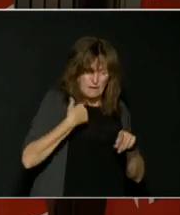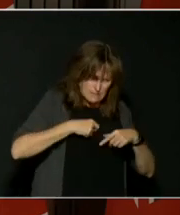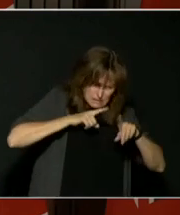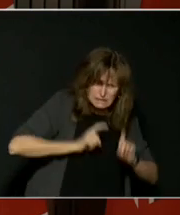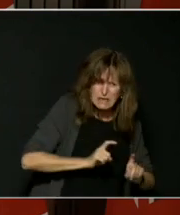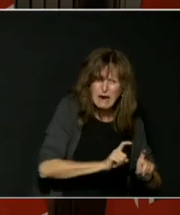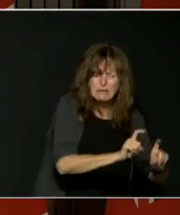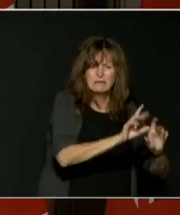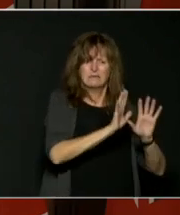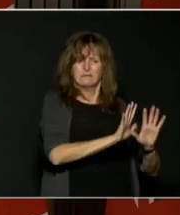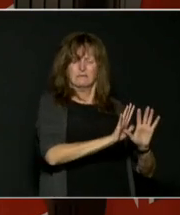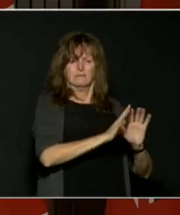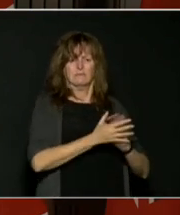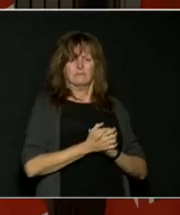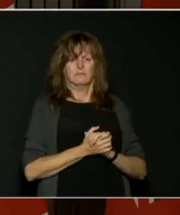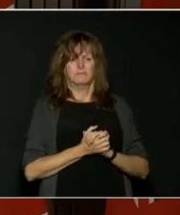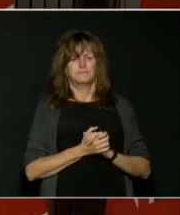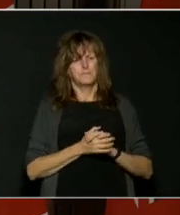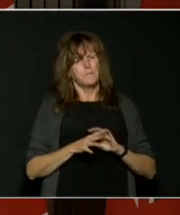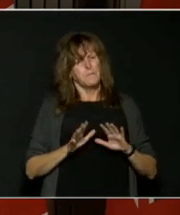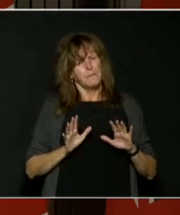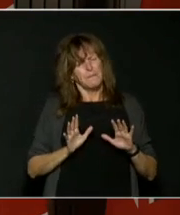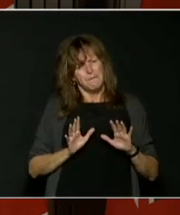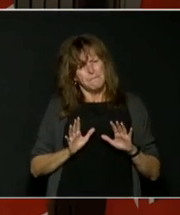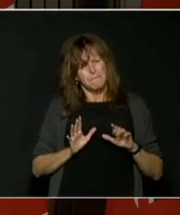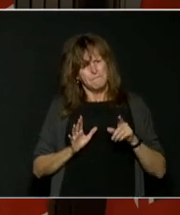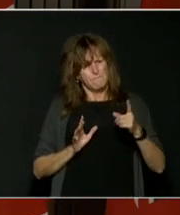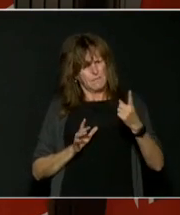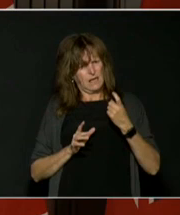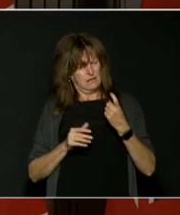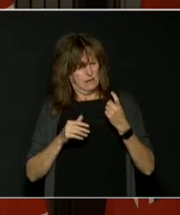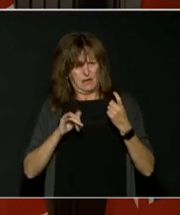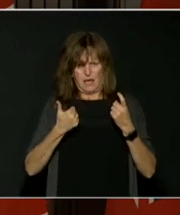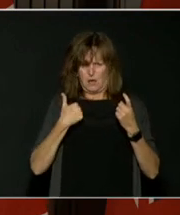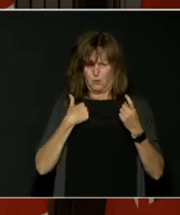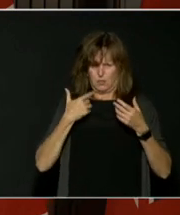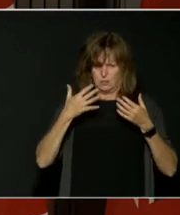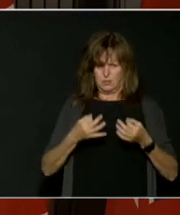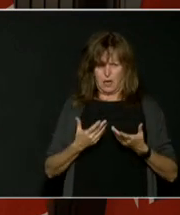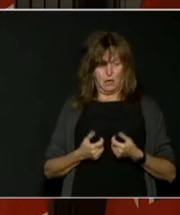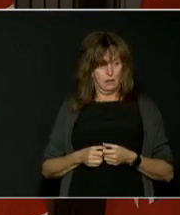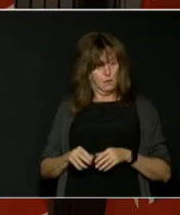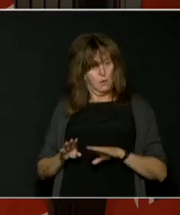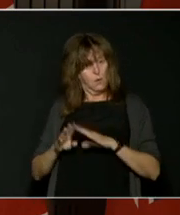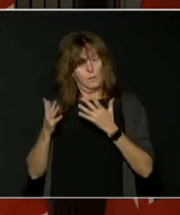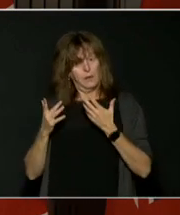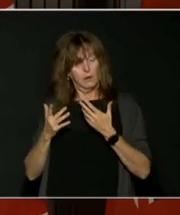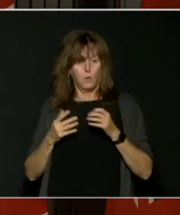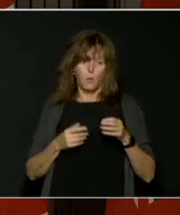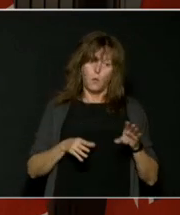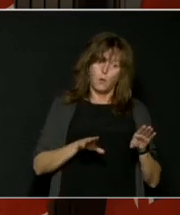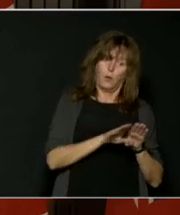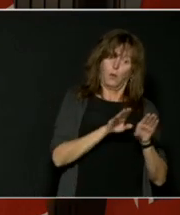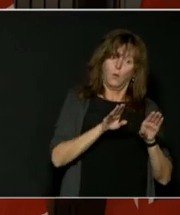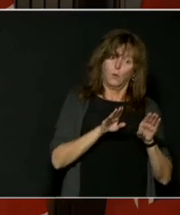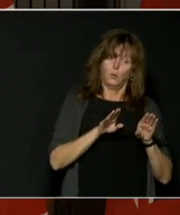is how do we make decisions about opening and closing certain